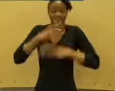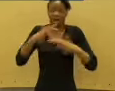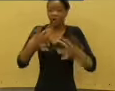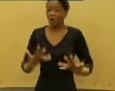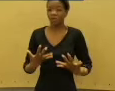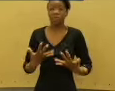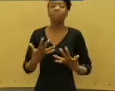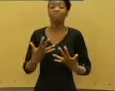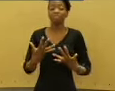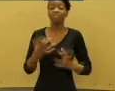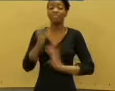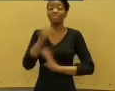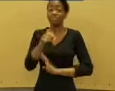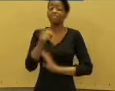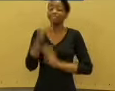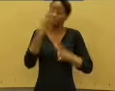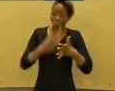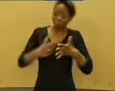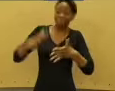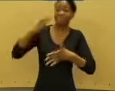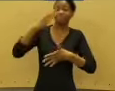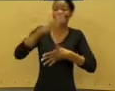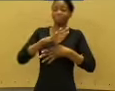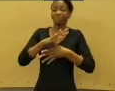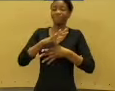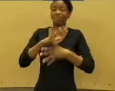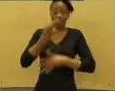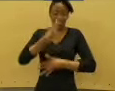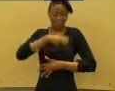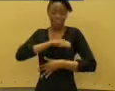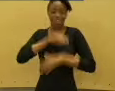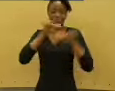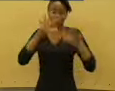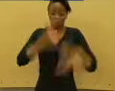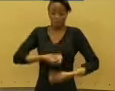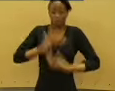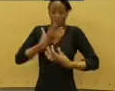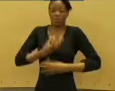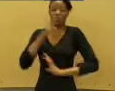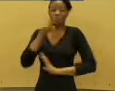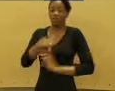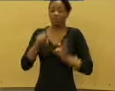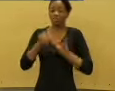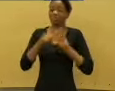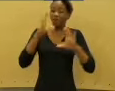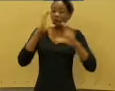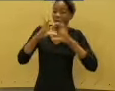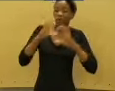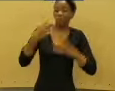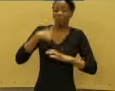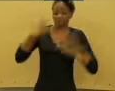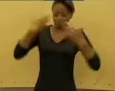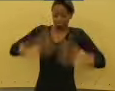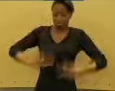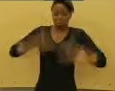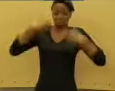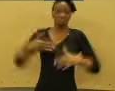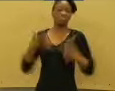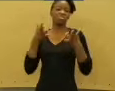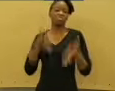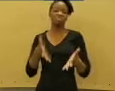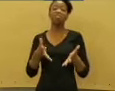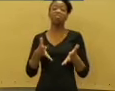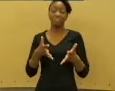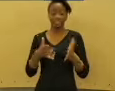need to place priority on the way a person expresses themselves and determines and communicates to the world that this is who I am, as opposed to what their